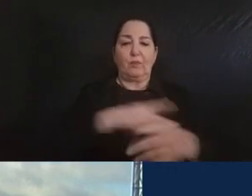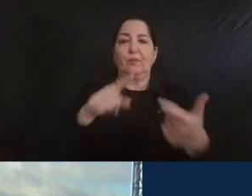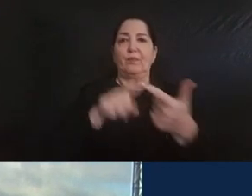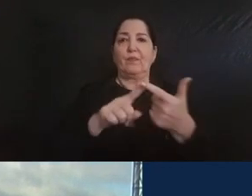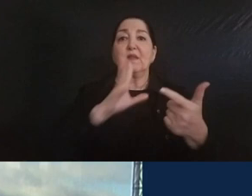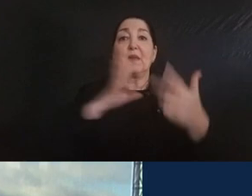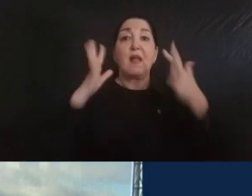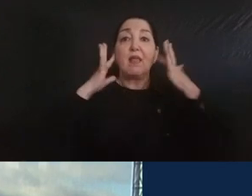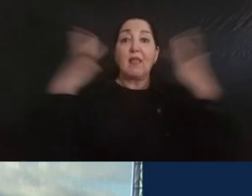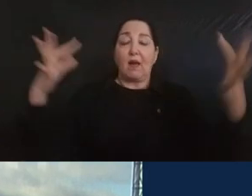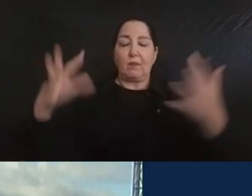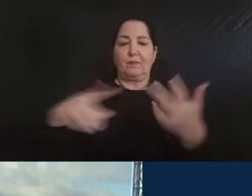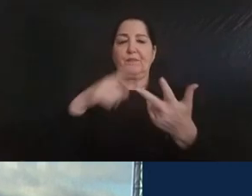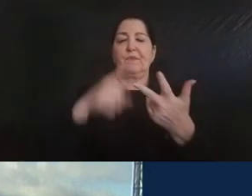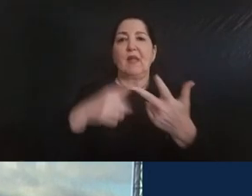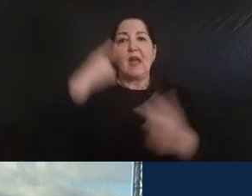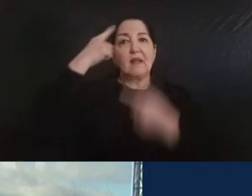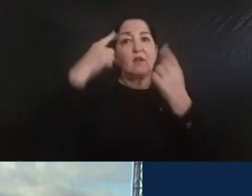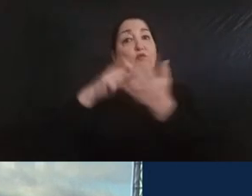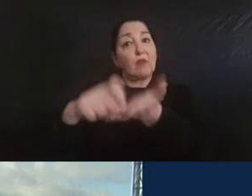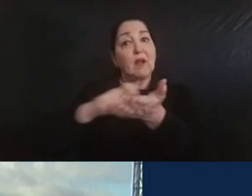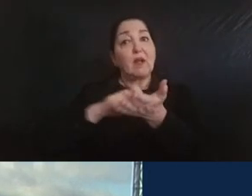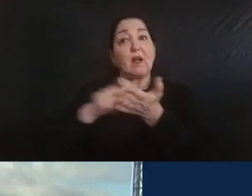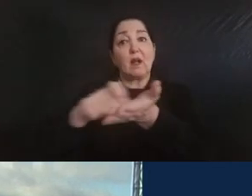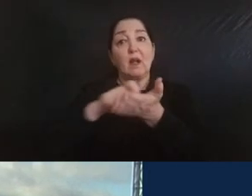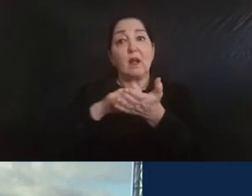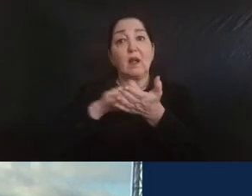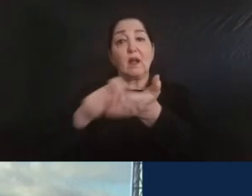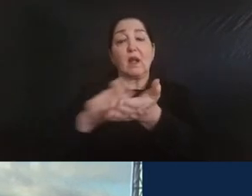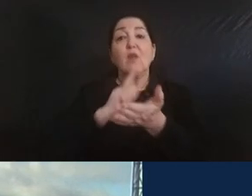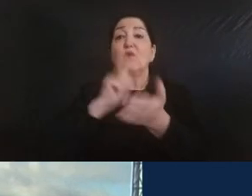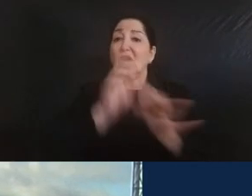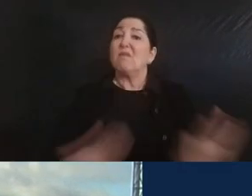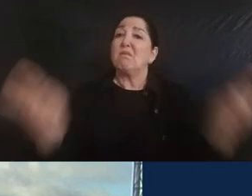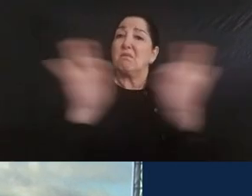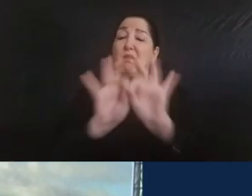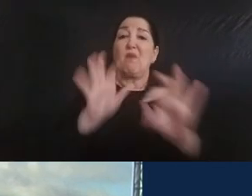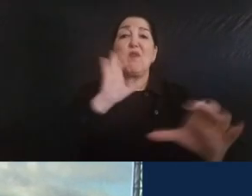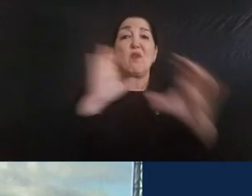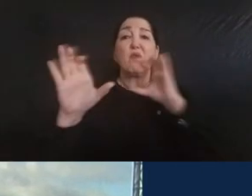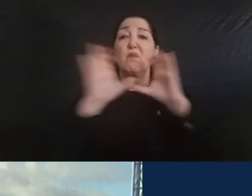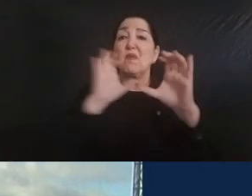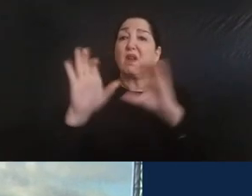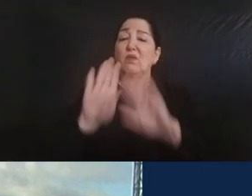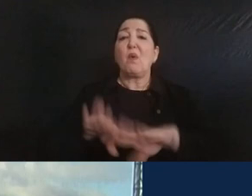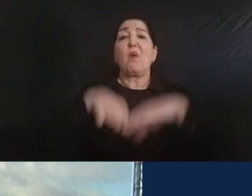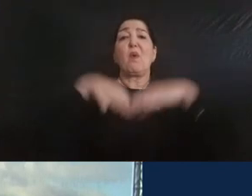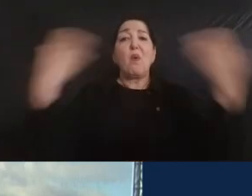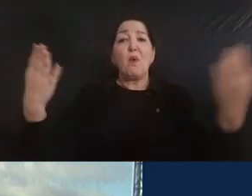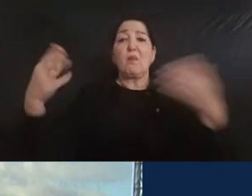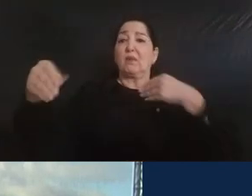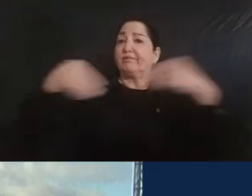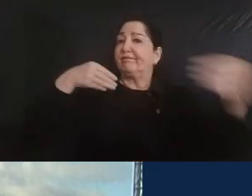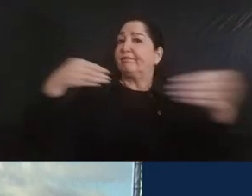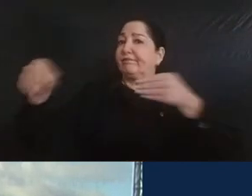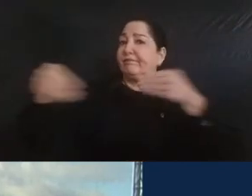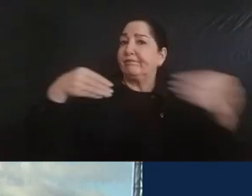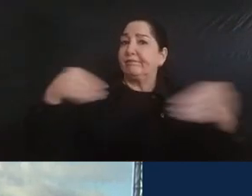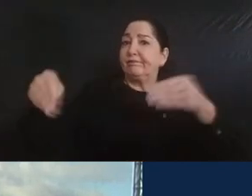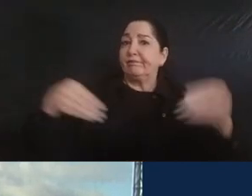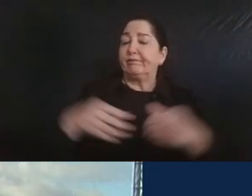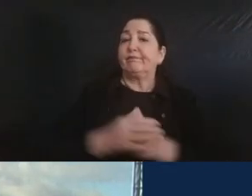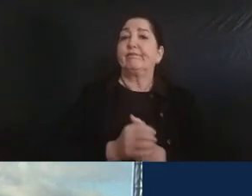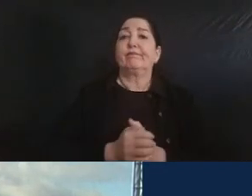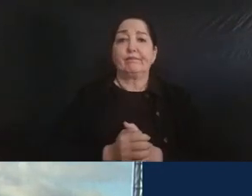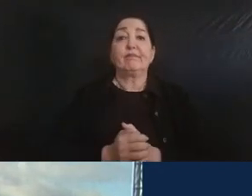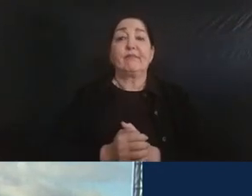speak loudly, and consider written communication as well. It's so important to keep communication and